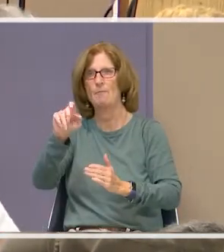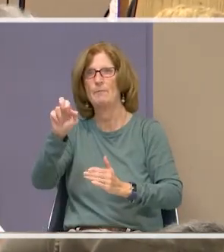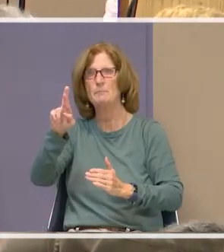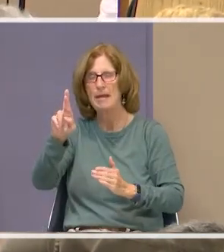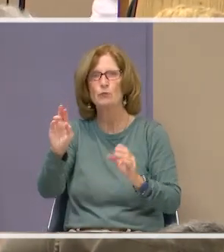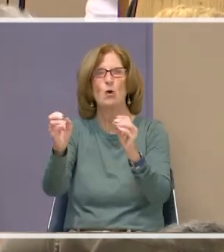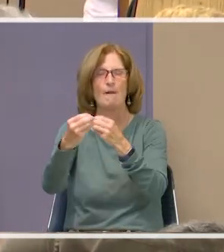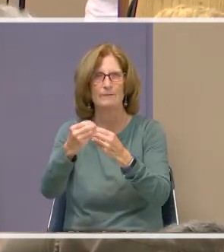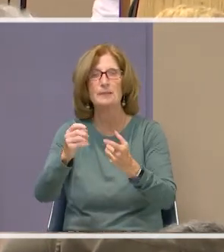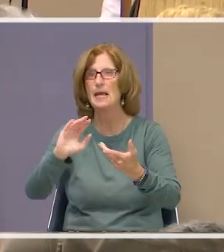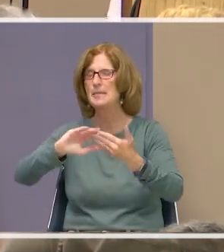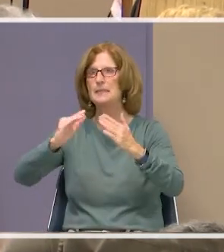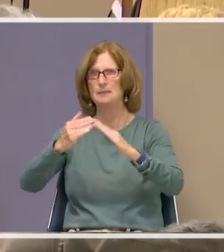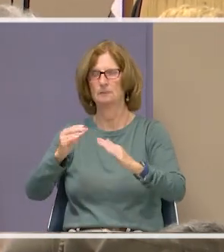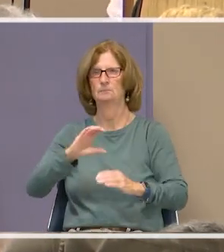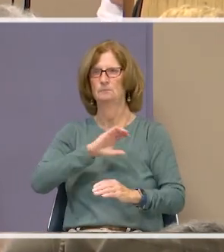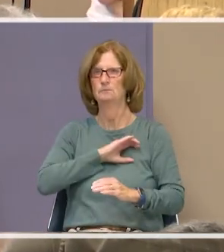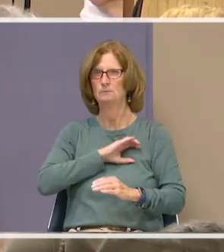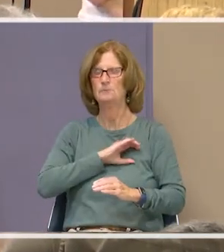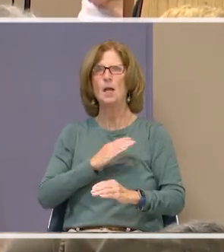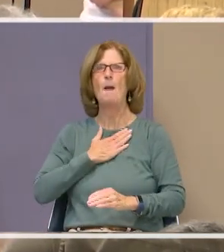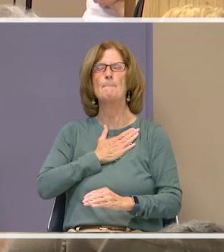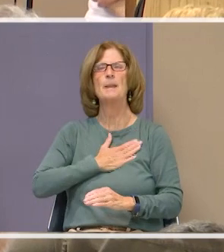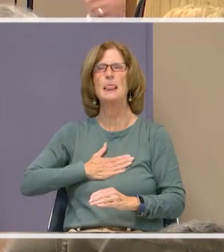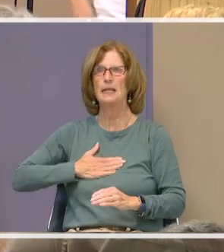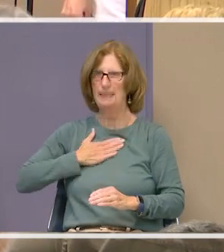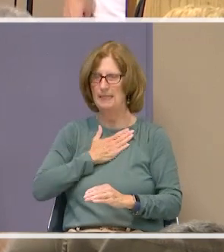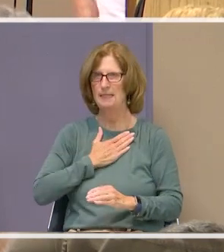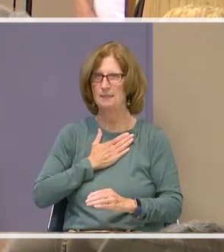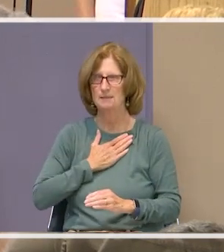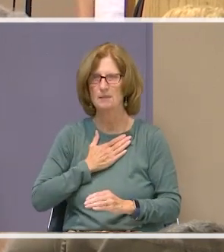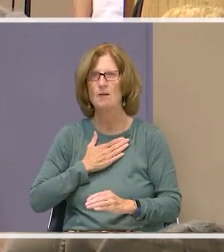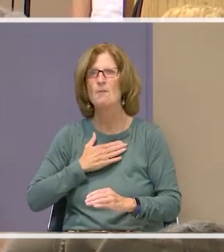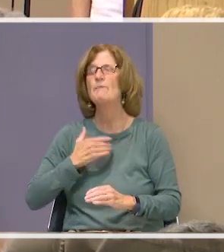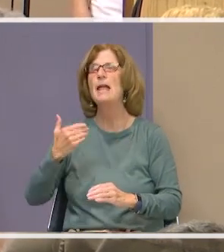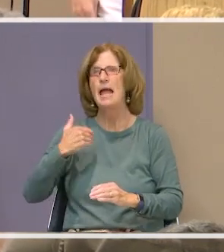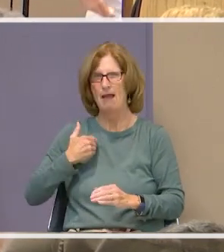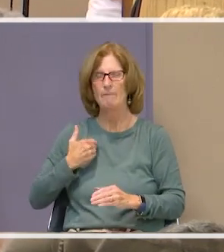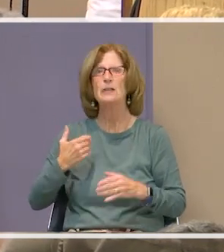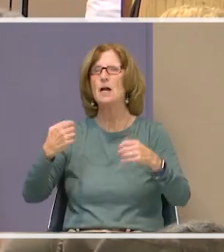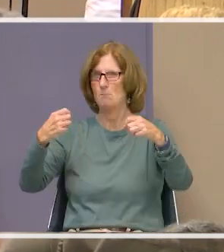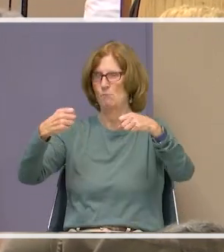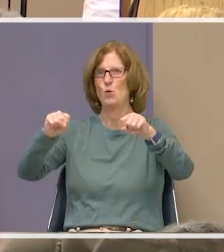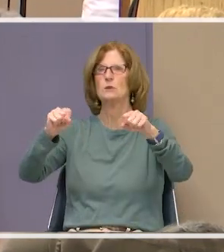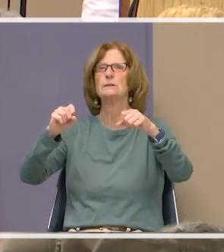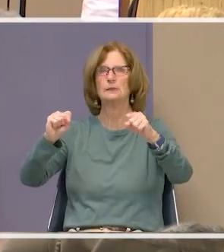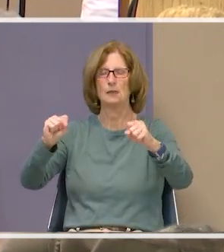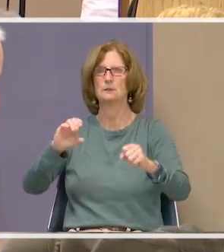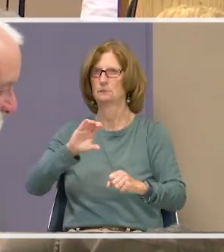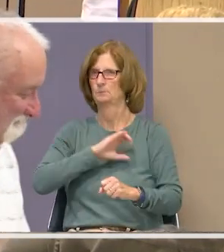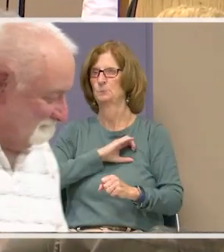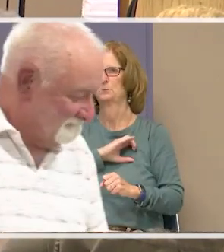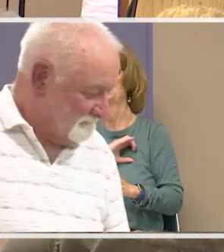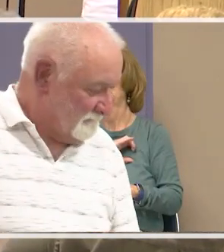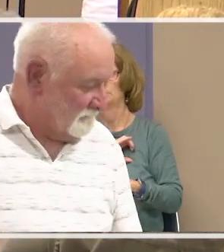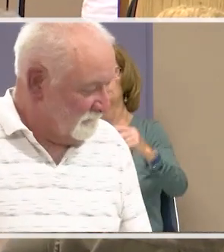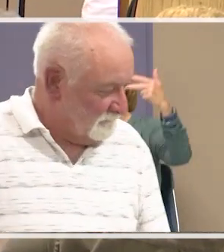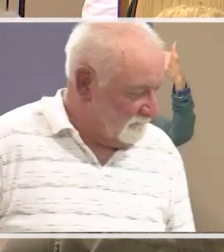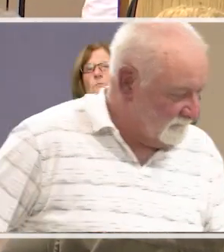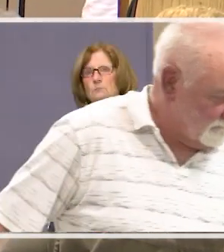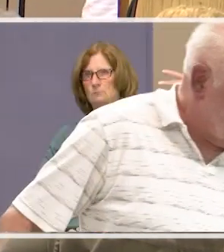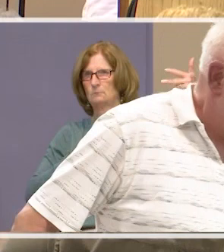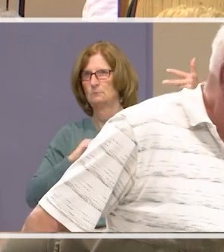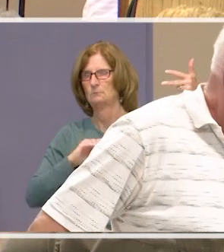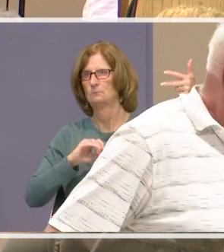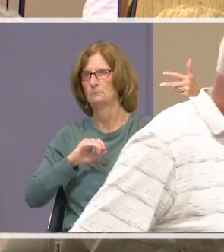city police, to put an initial motorcycle or two in the parking lot of in the area